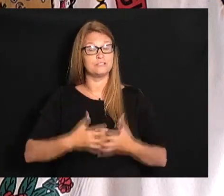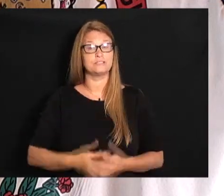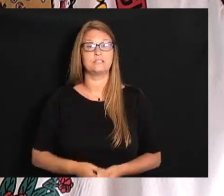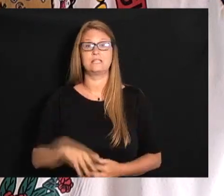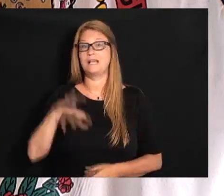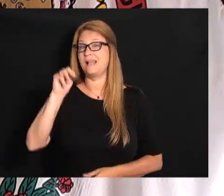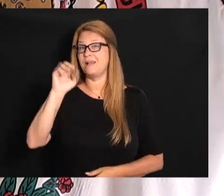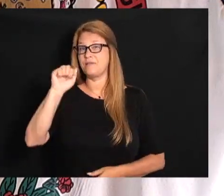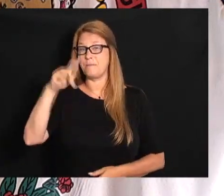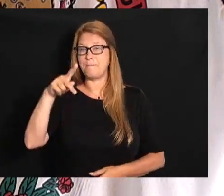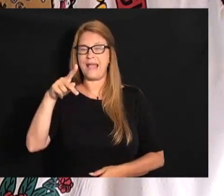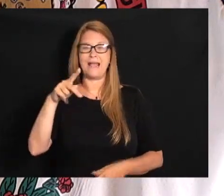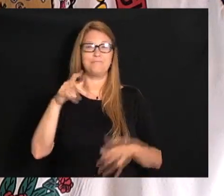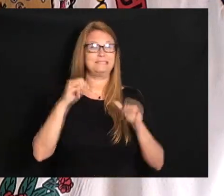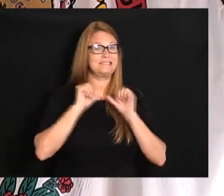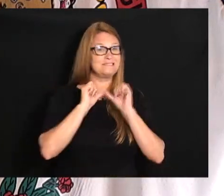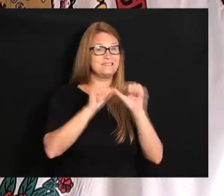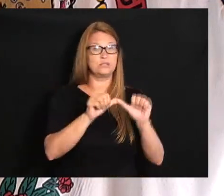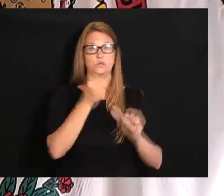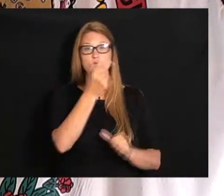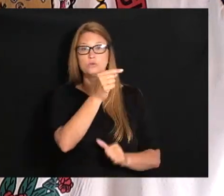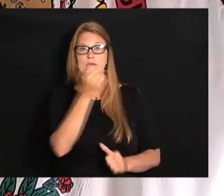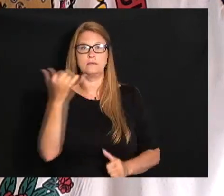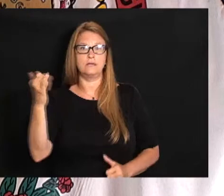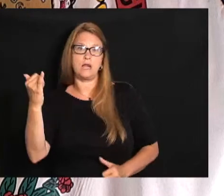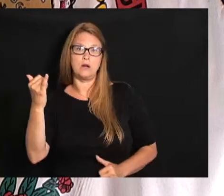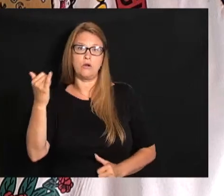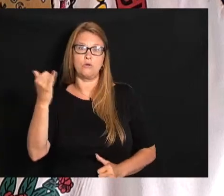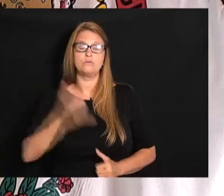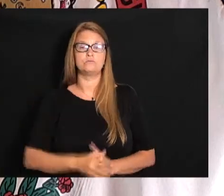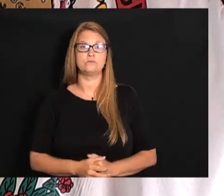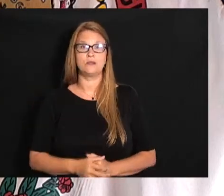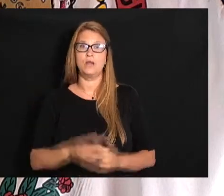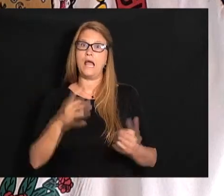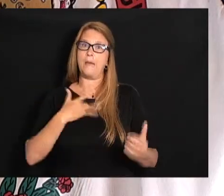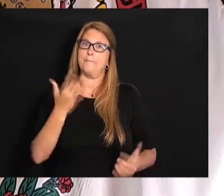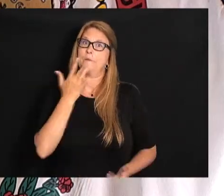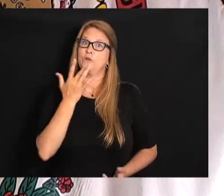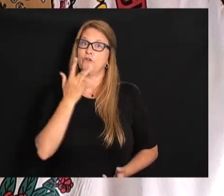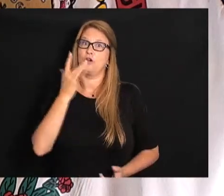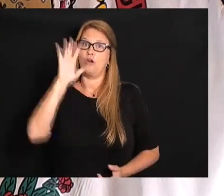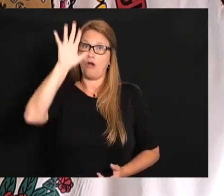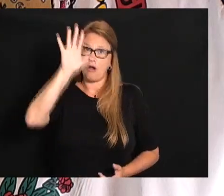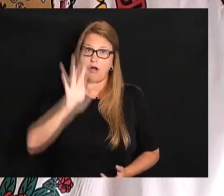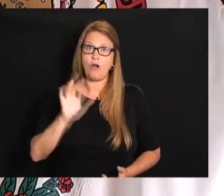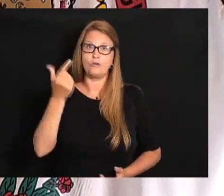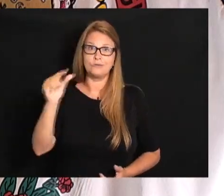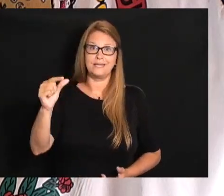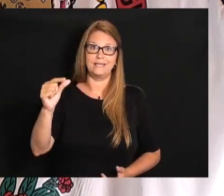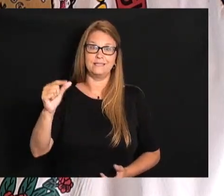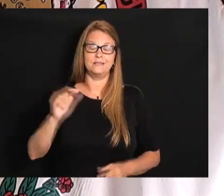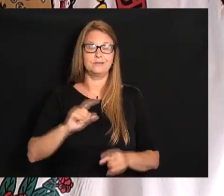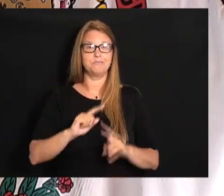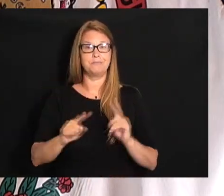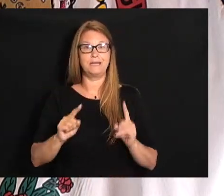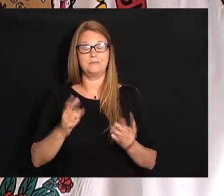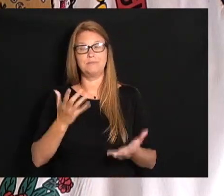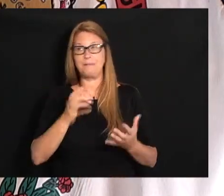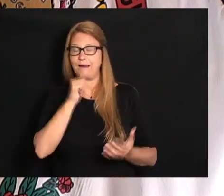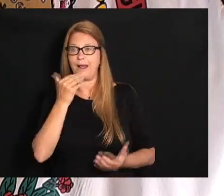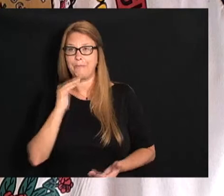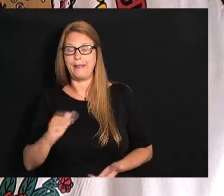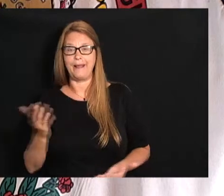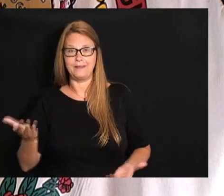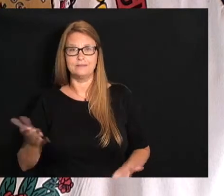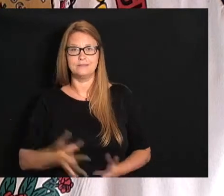to remain green and yellow, and we'd like it to be all green, but it's not maybe all that bad.